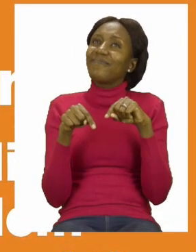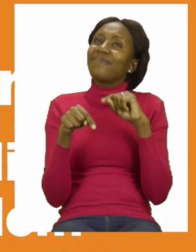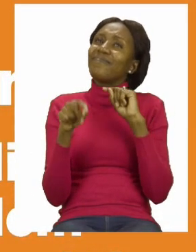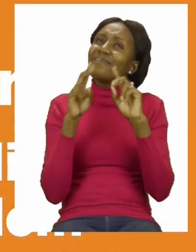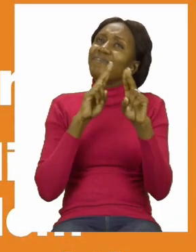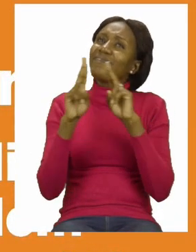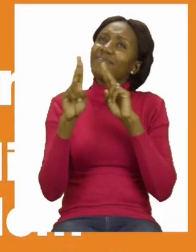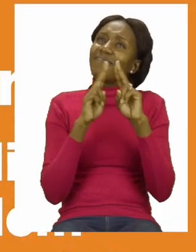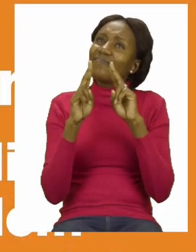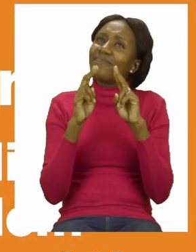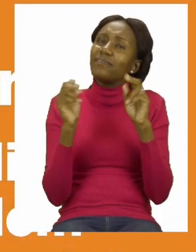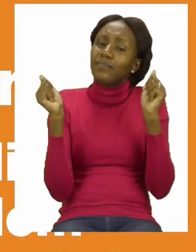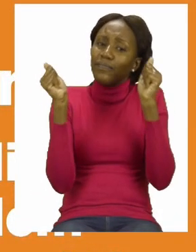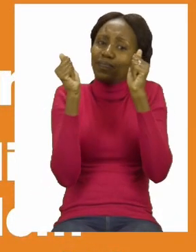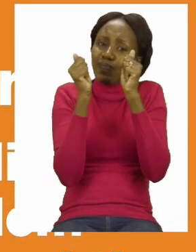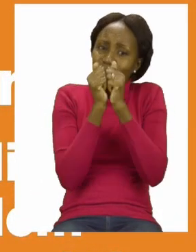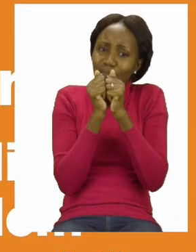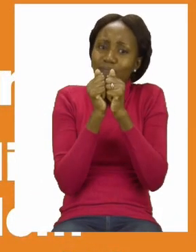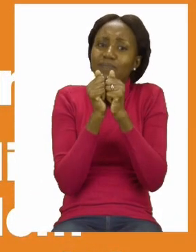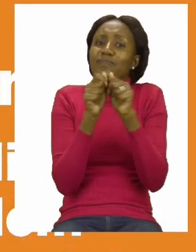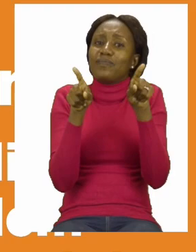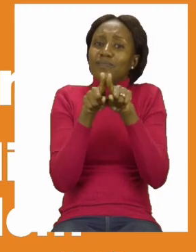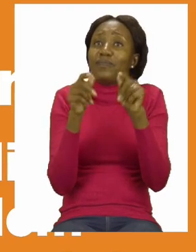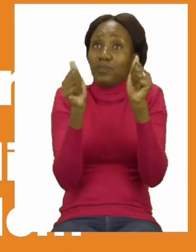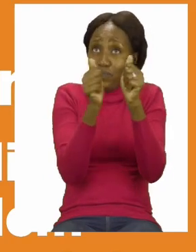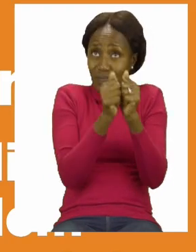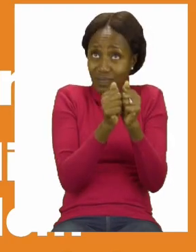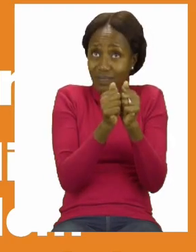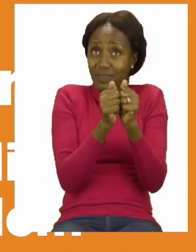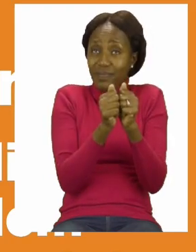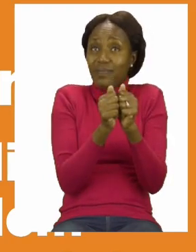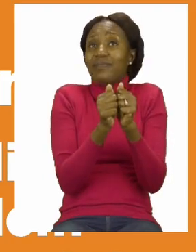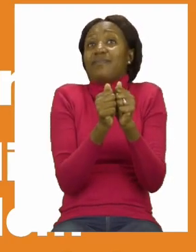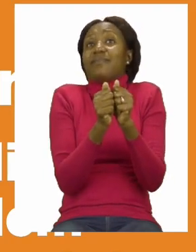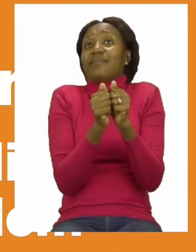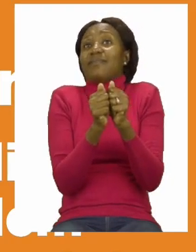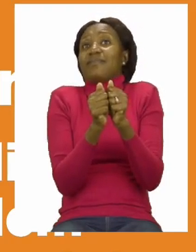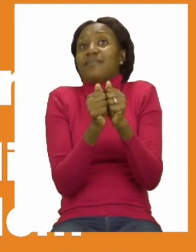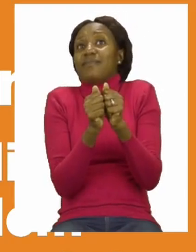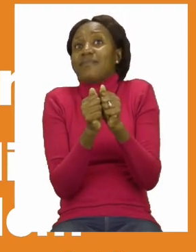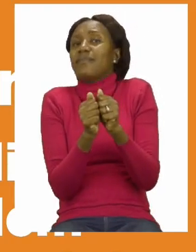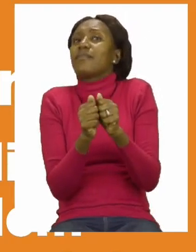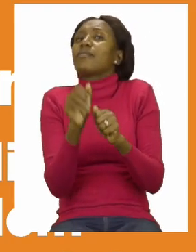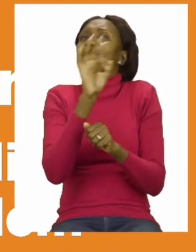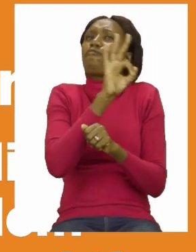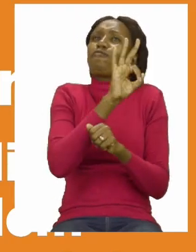about doubling, problem solving, and the sound .